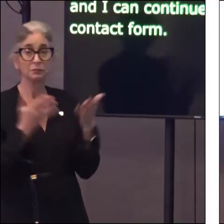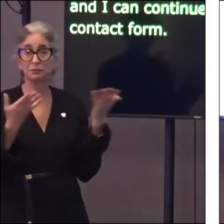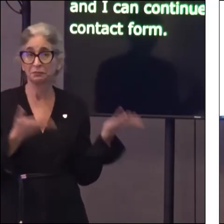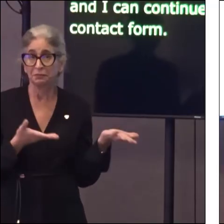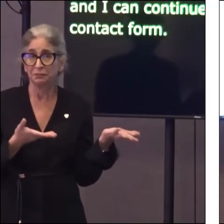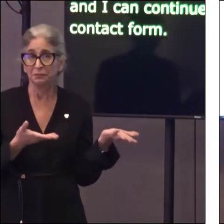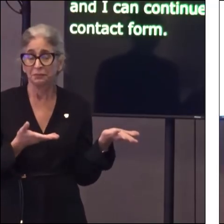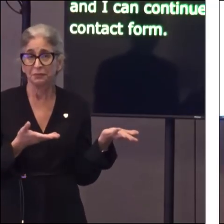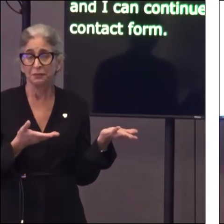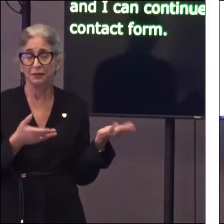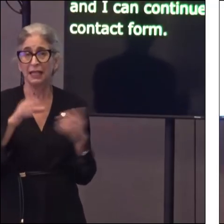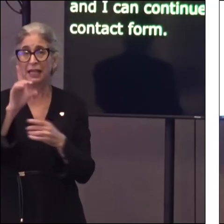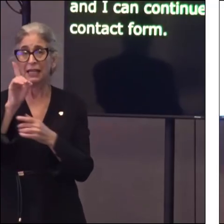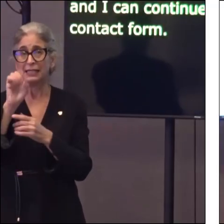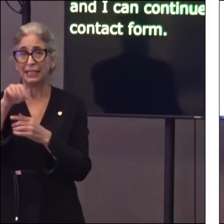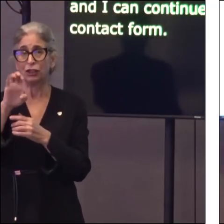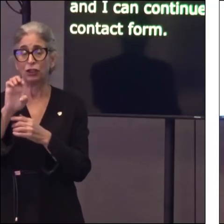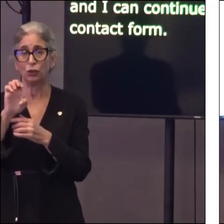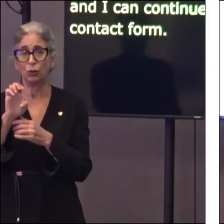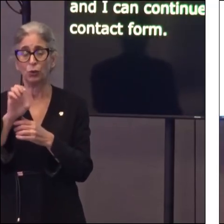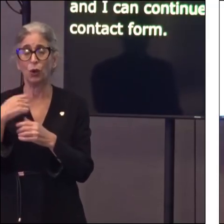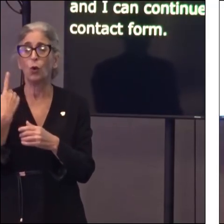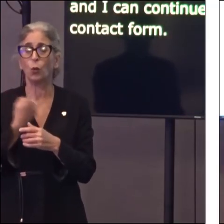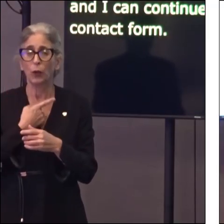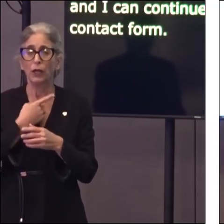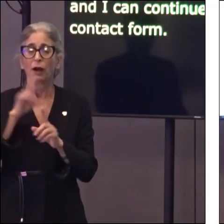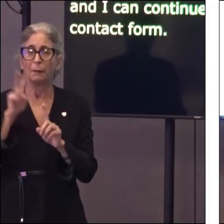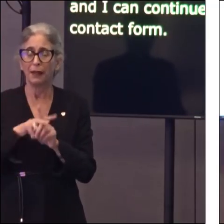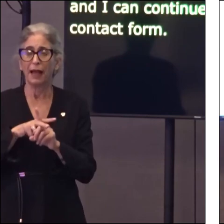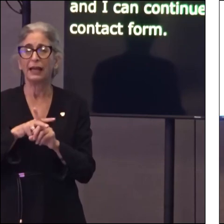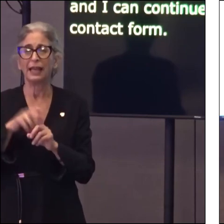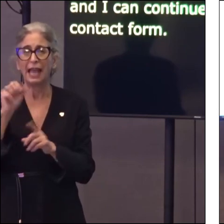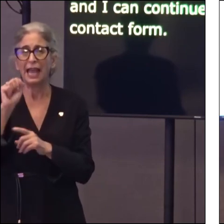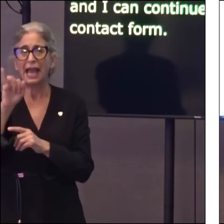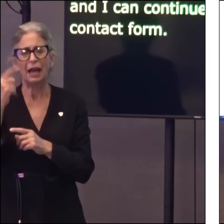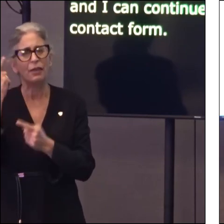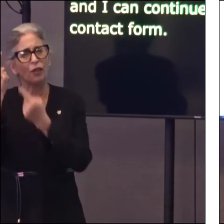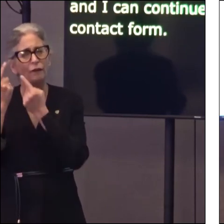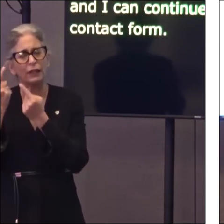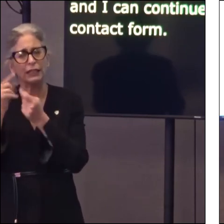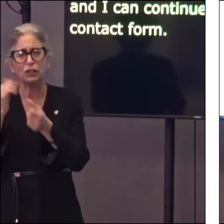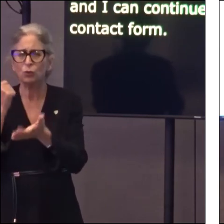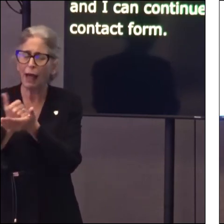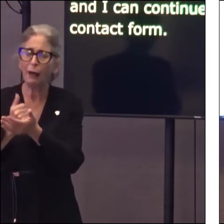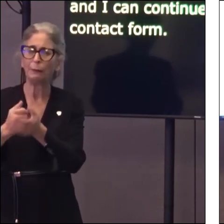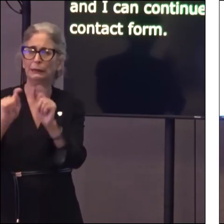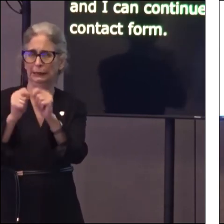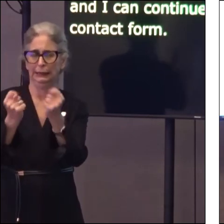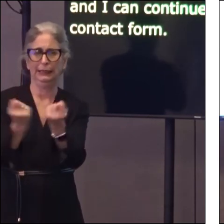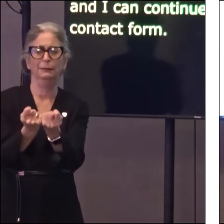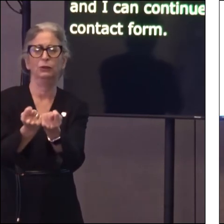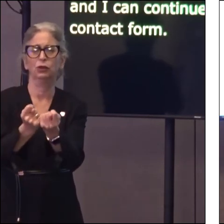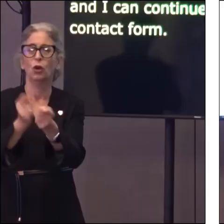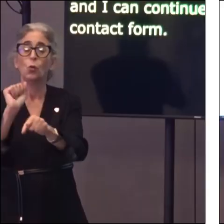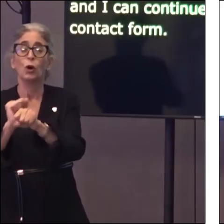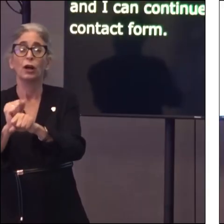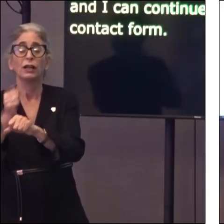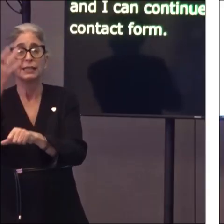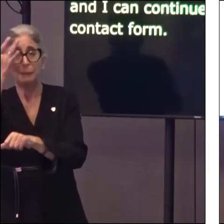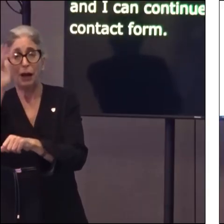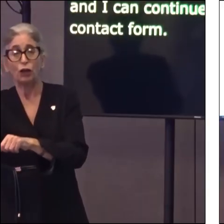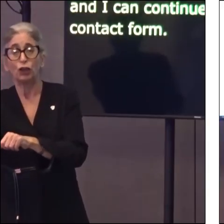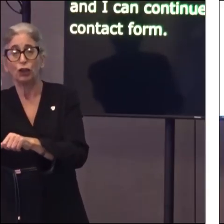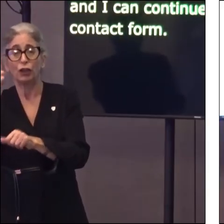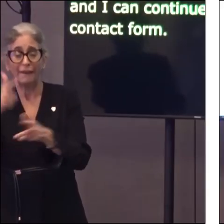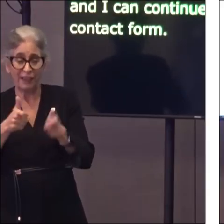Folks, at Deque, we are applying AI thoughtfully to help teams work smarter and